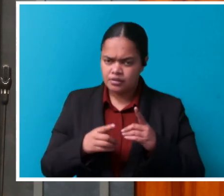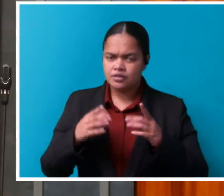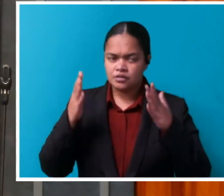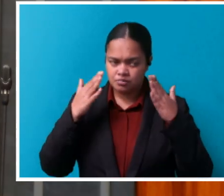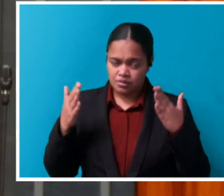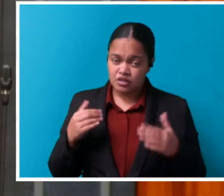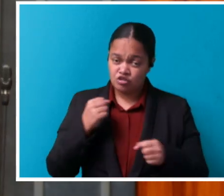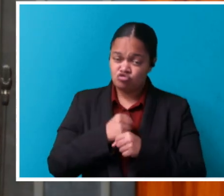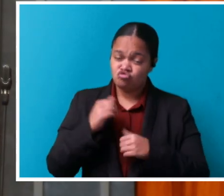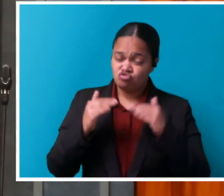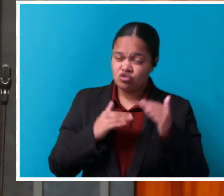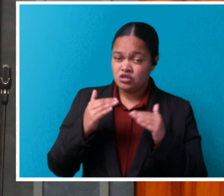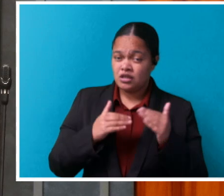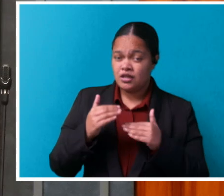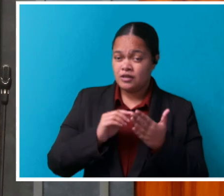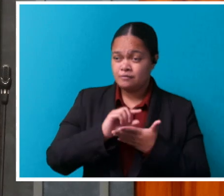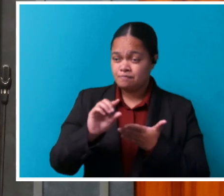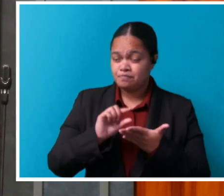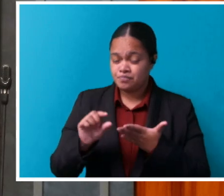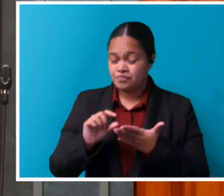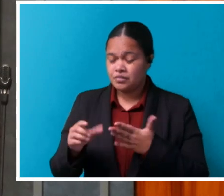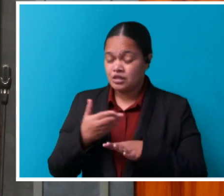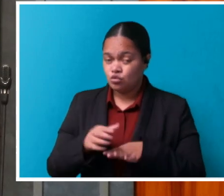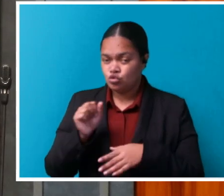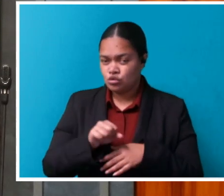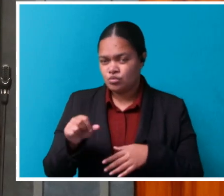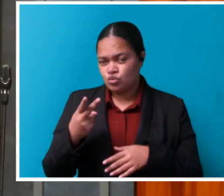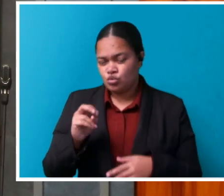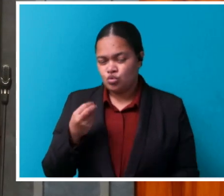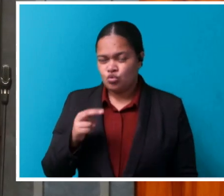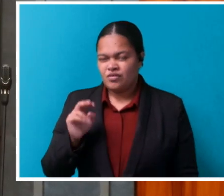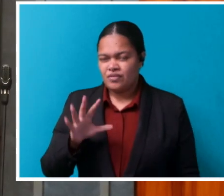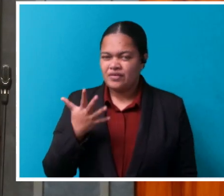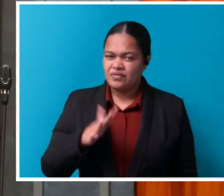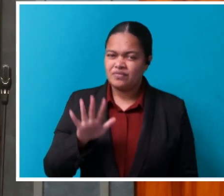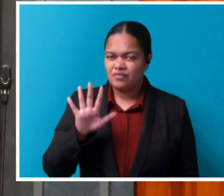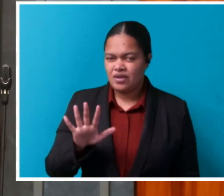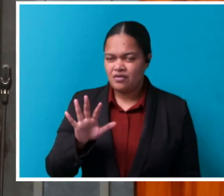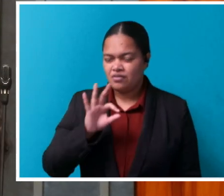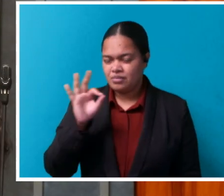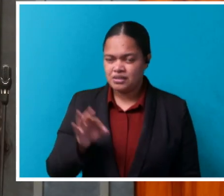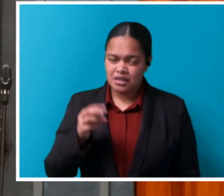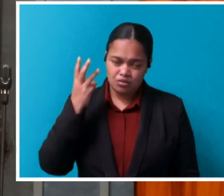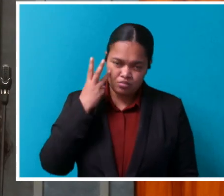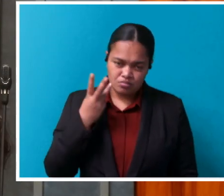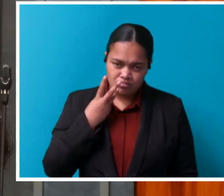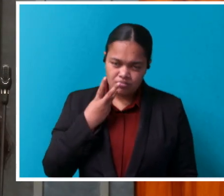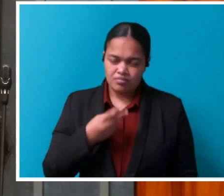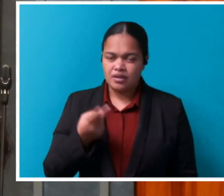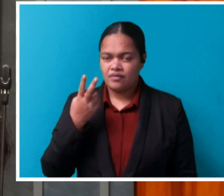gender distribution of new scholarships in 2025 has 55% female and 45%